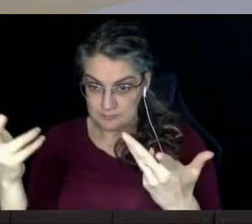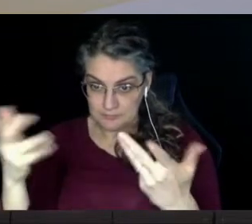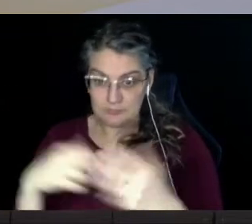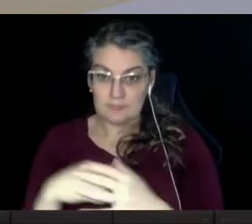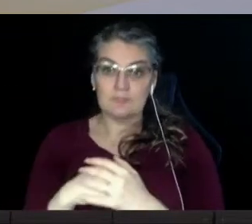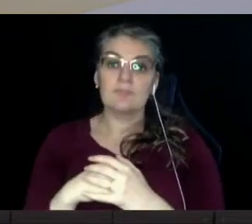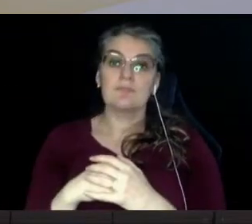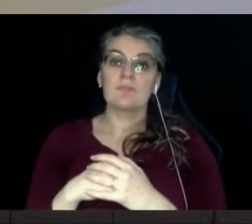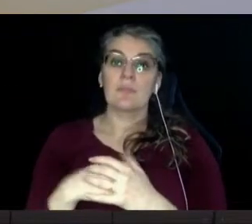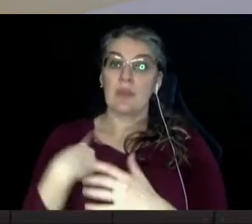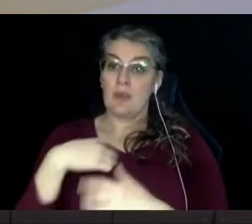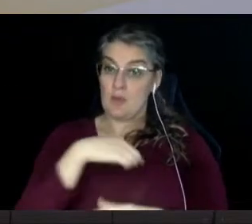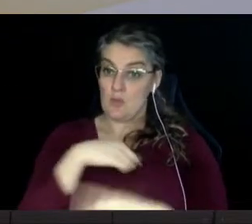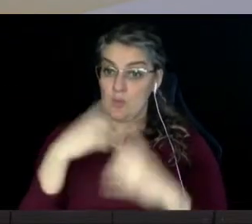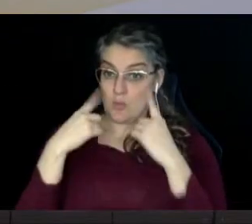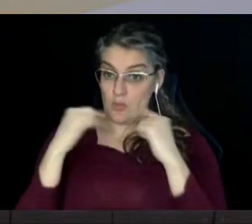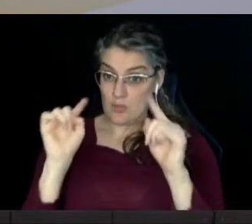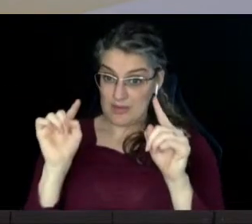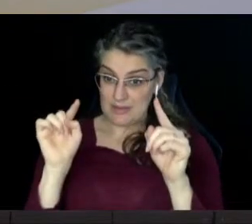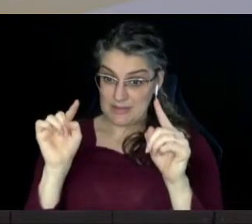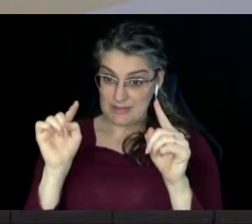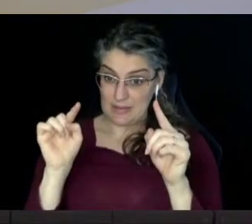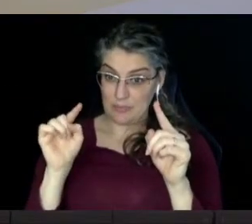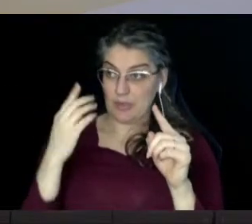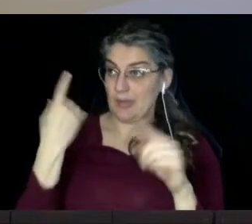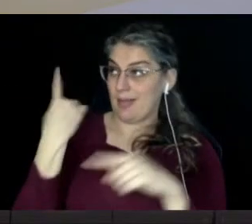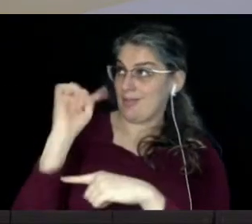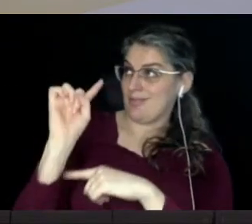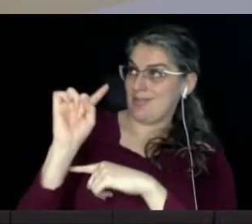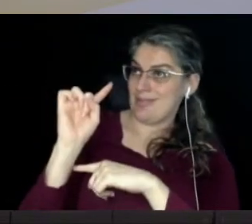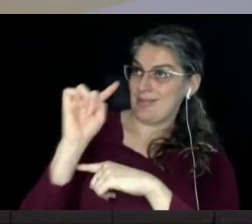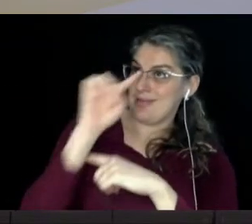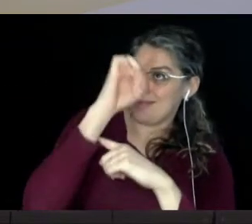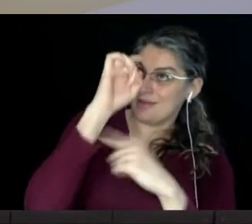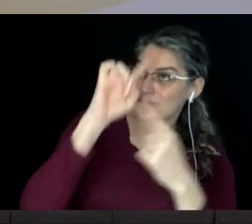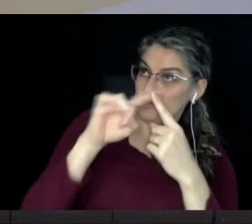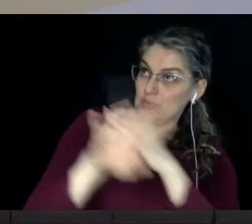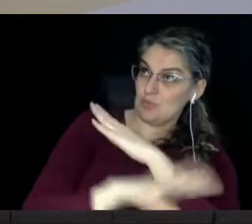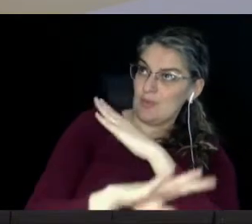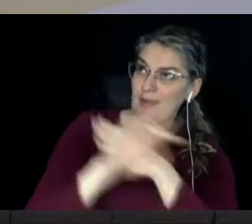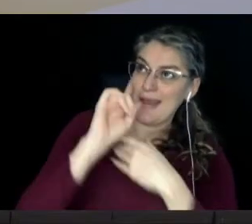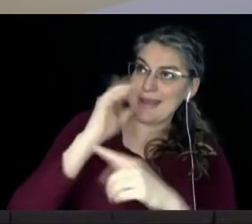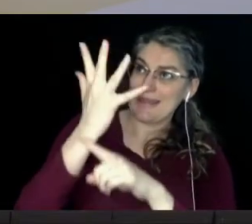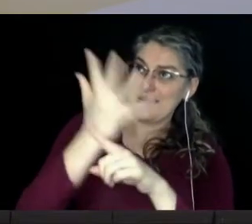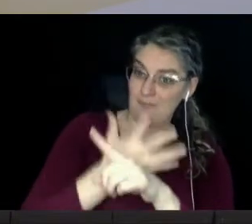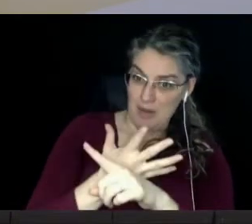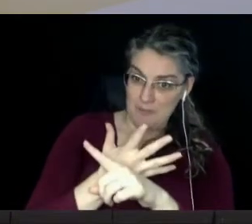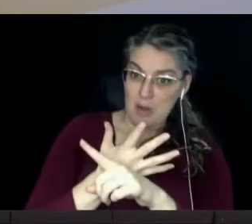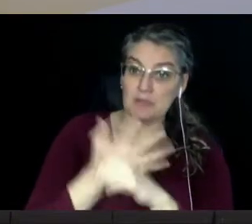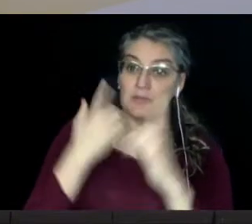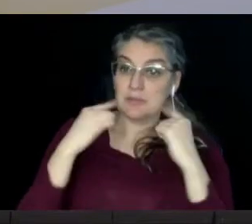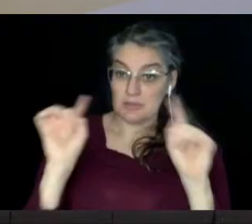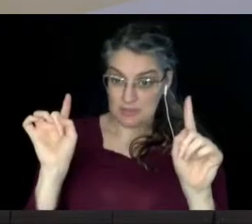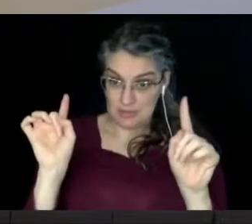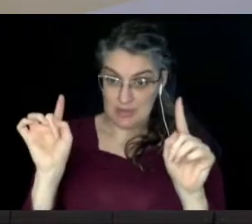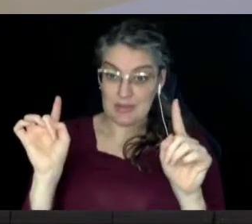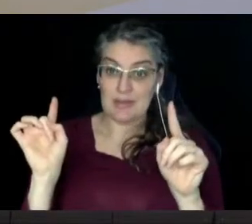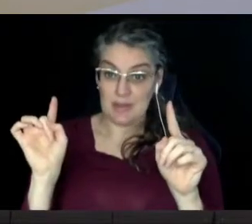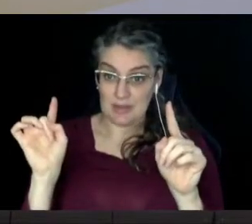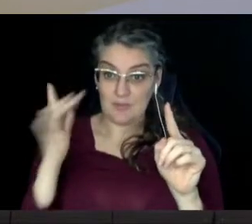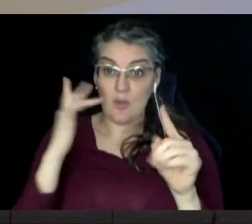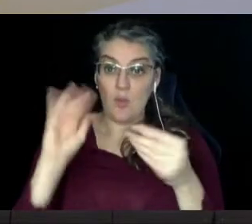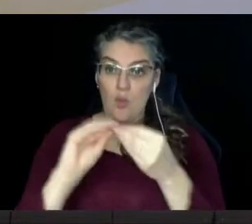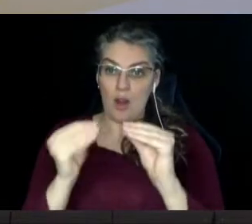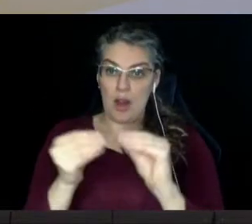worked it worked last summer and into the fall for about 5 months because the numbers of cases